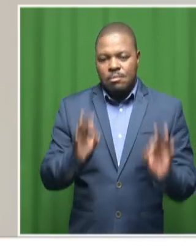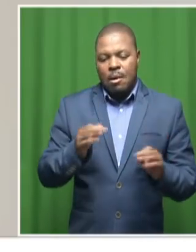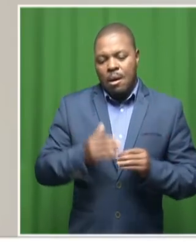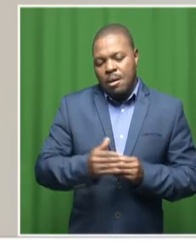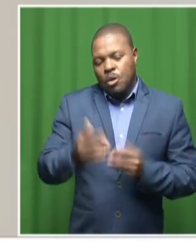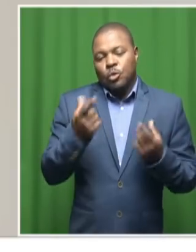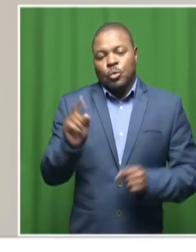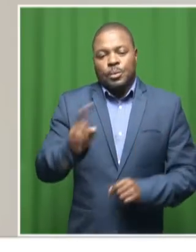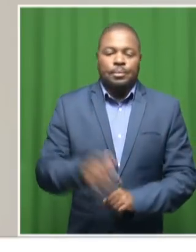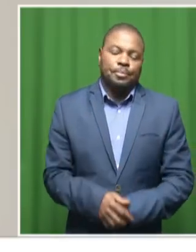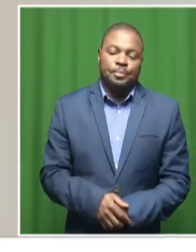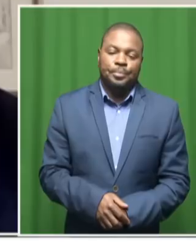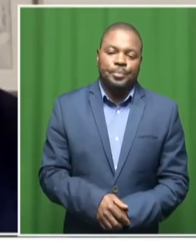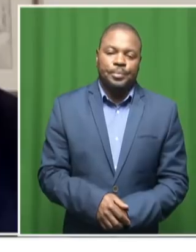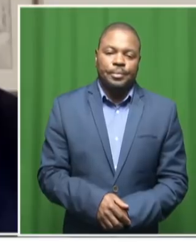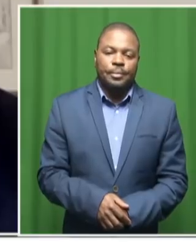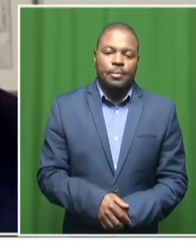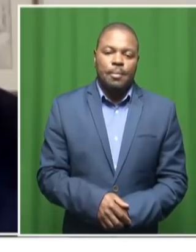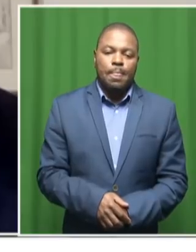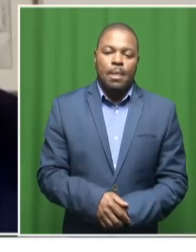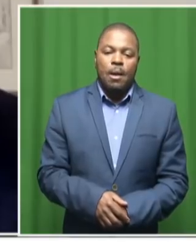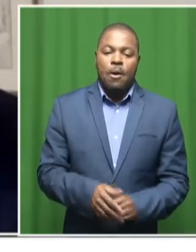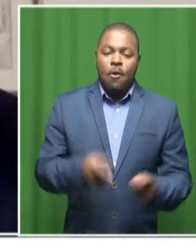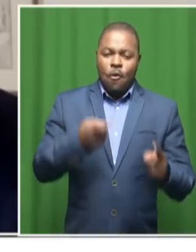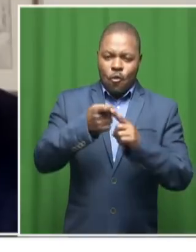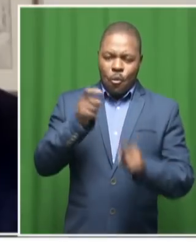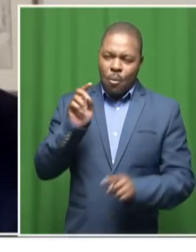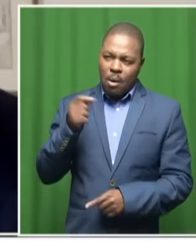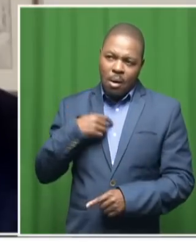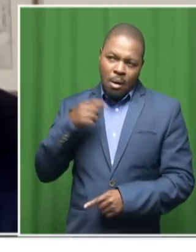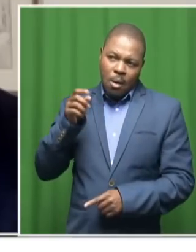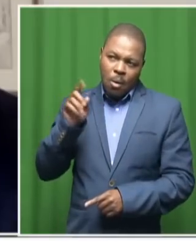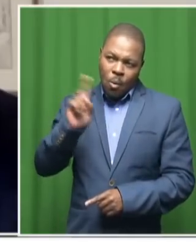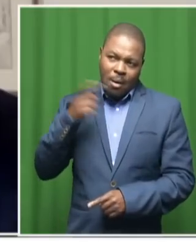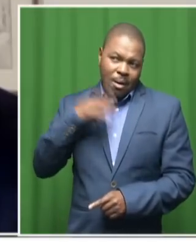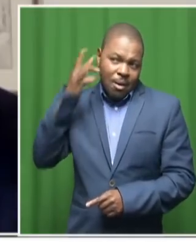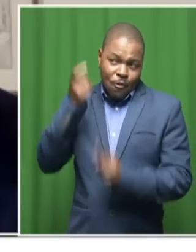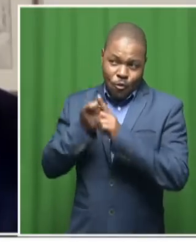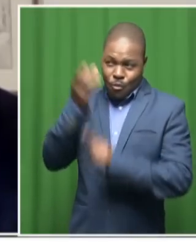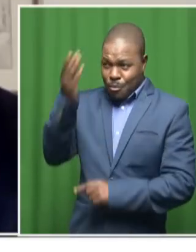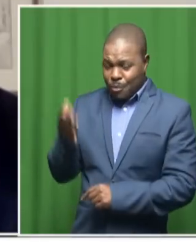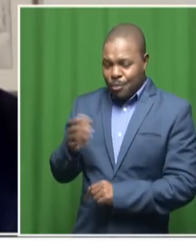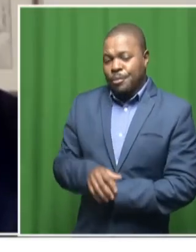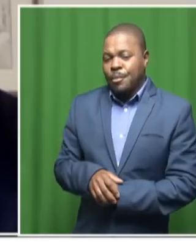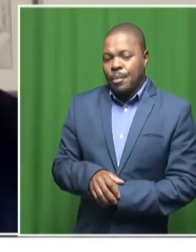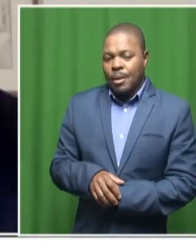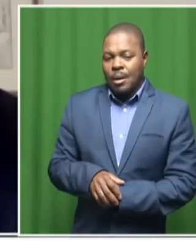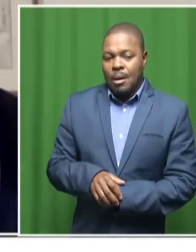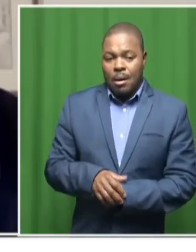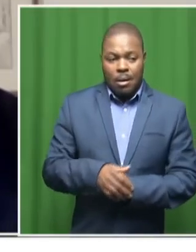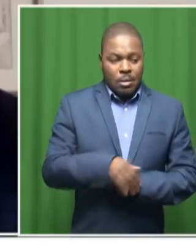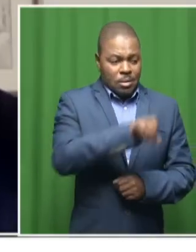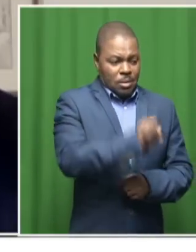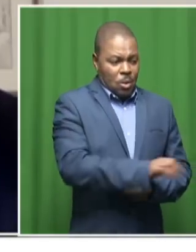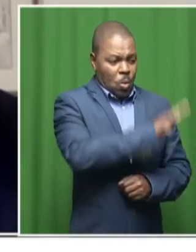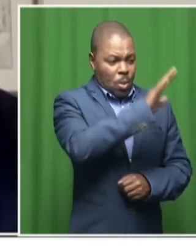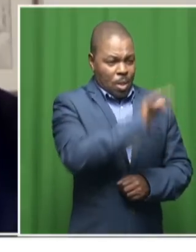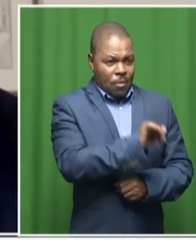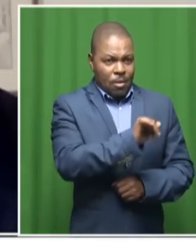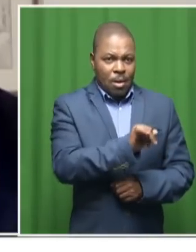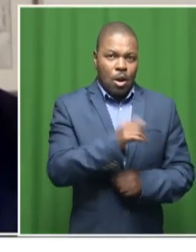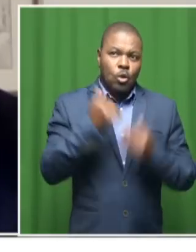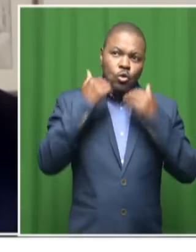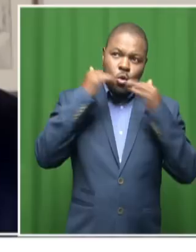going to react. So from what I'm gathering from your statement is that the country does not want to be seen